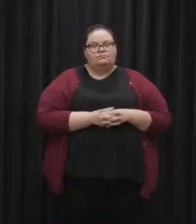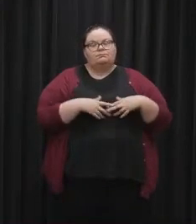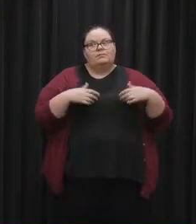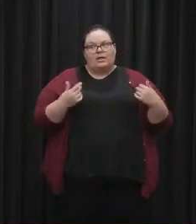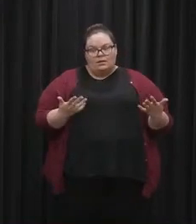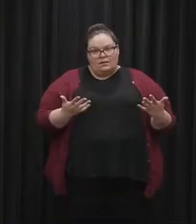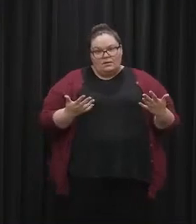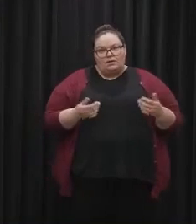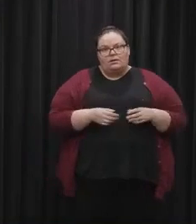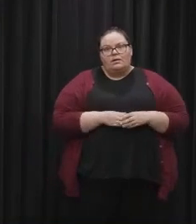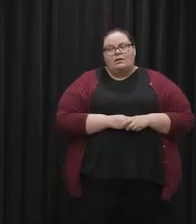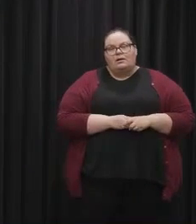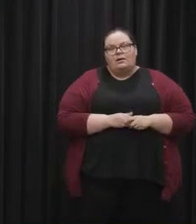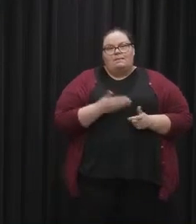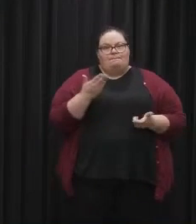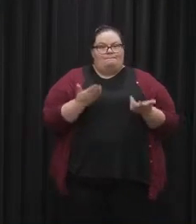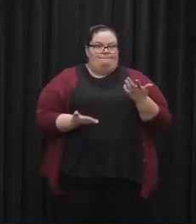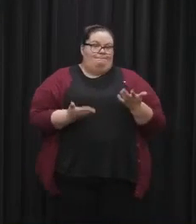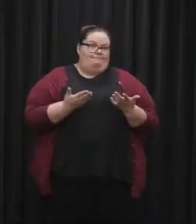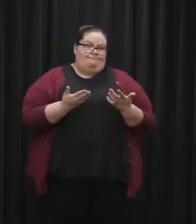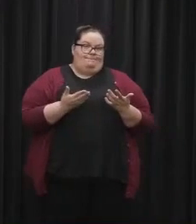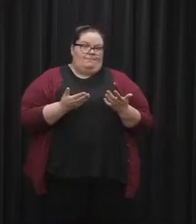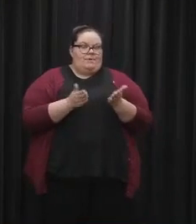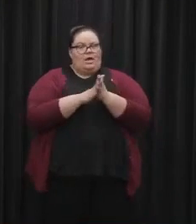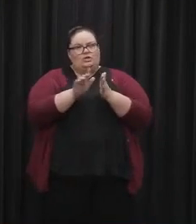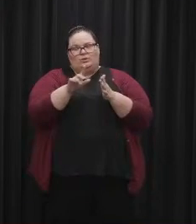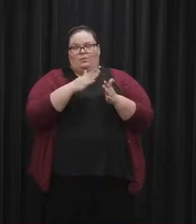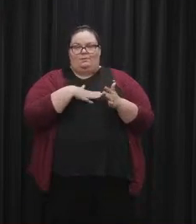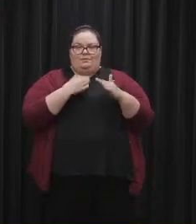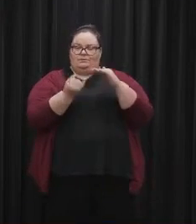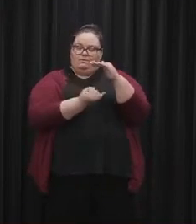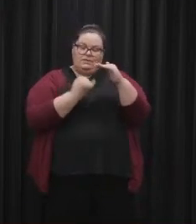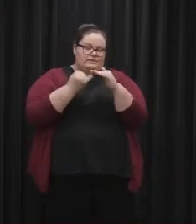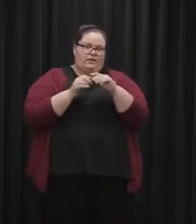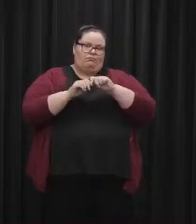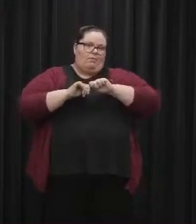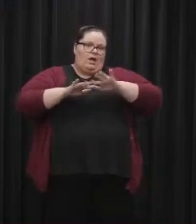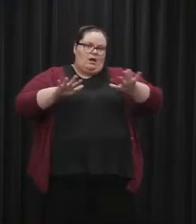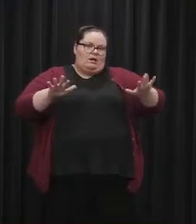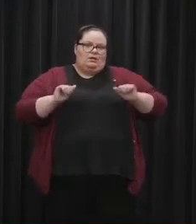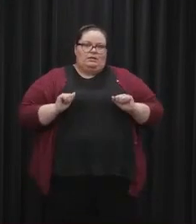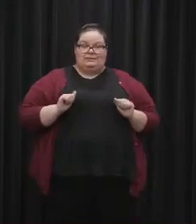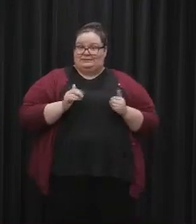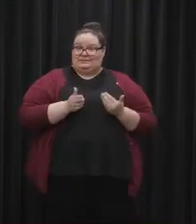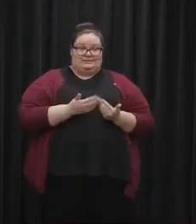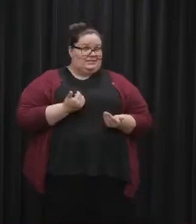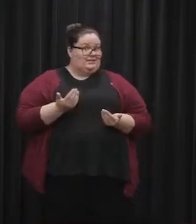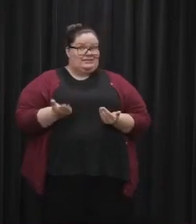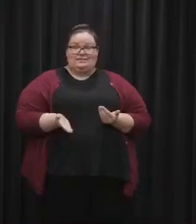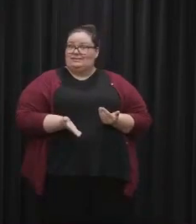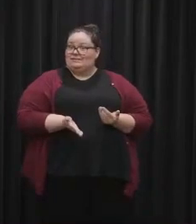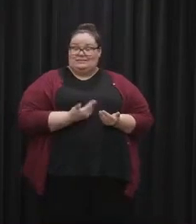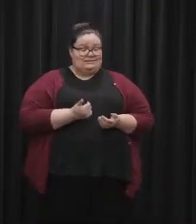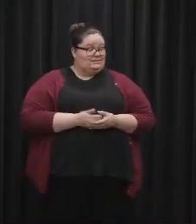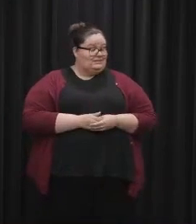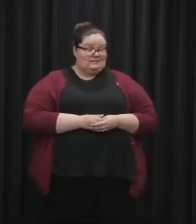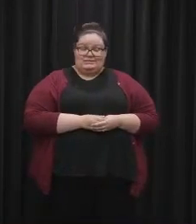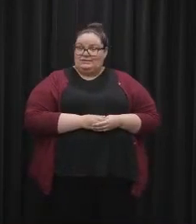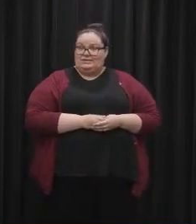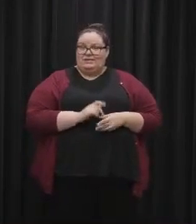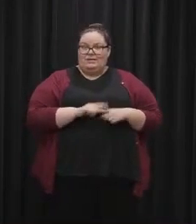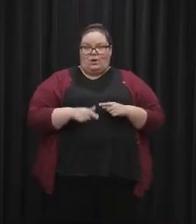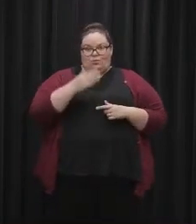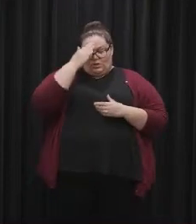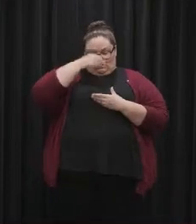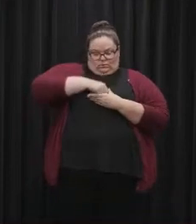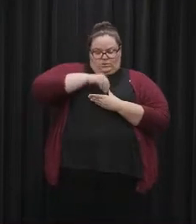So many of you will be maybe asked to self-isolate to reduce the spread of the infection, and this is not easy. I know that's not easy, but given the